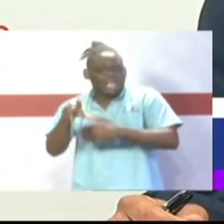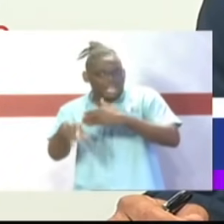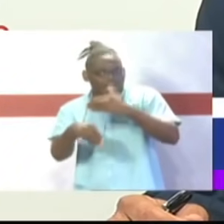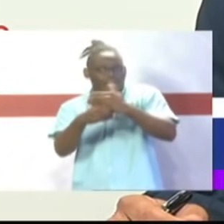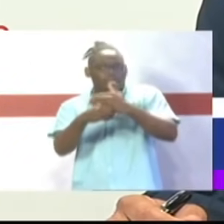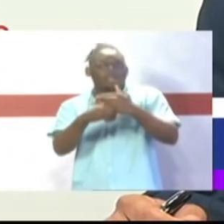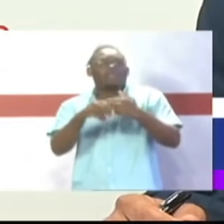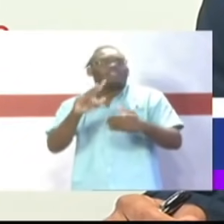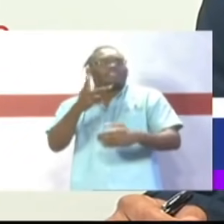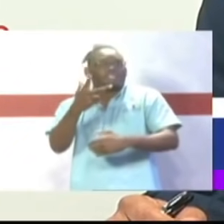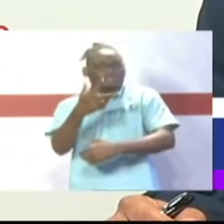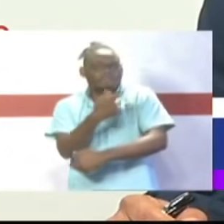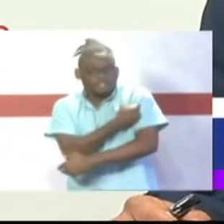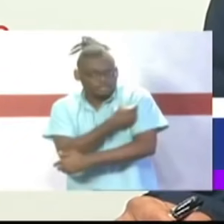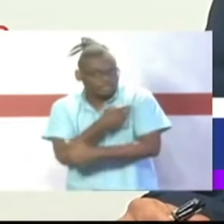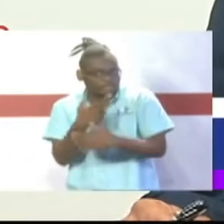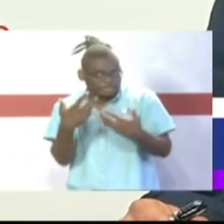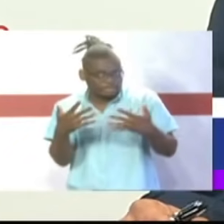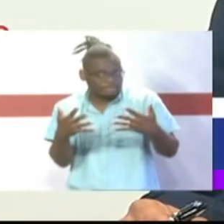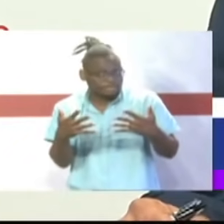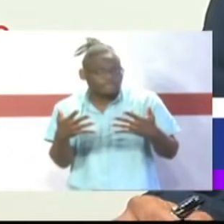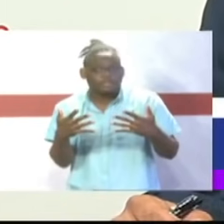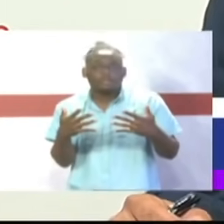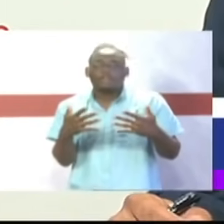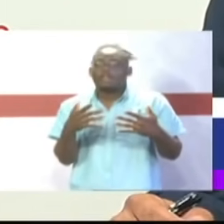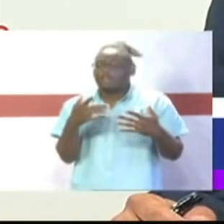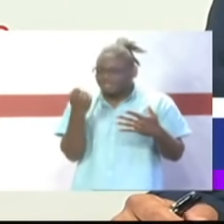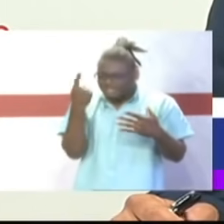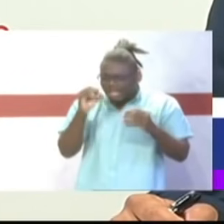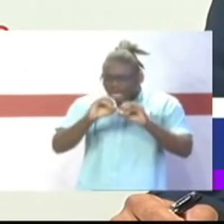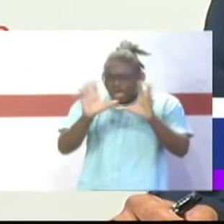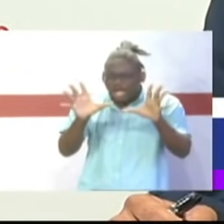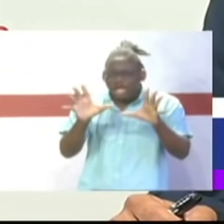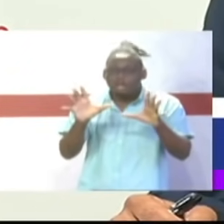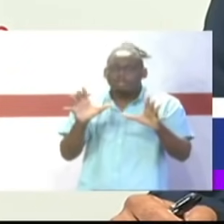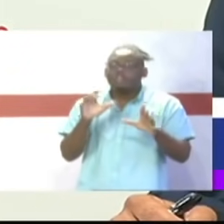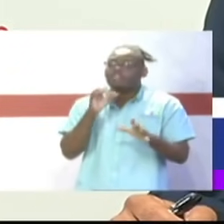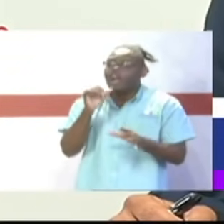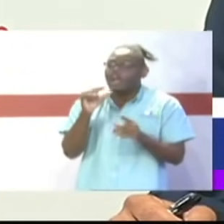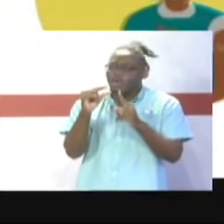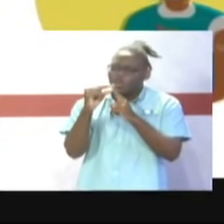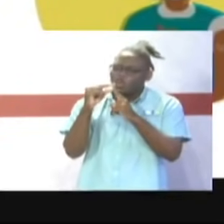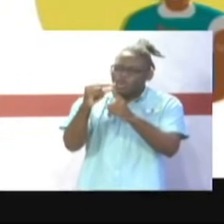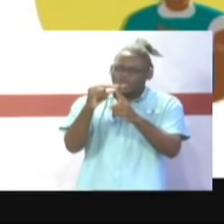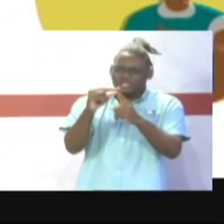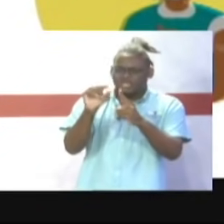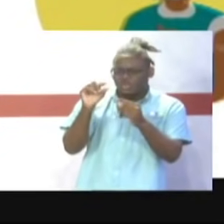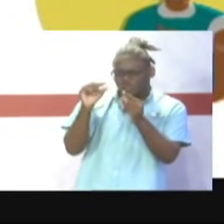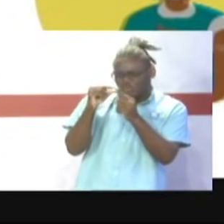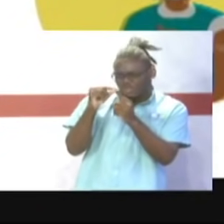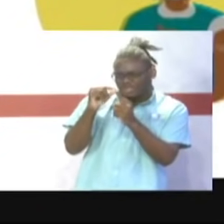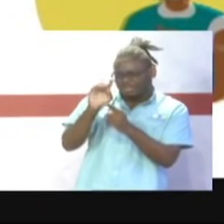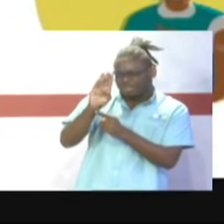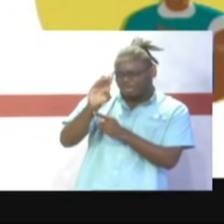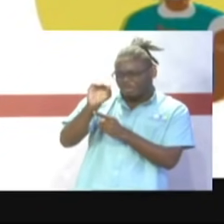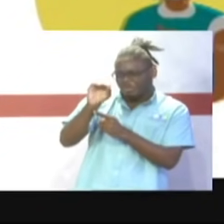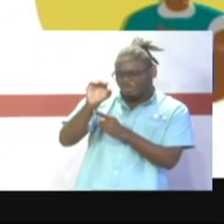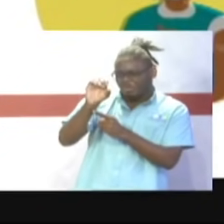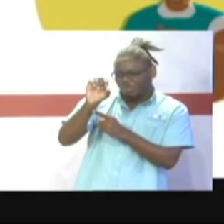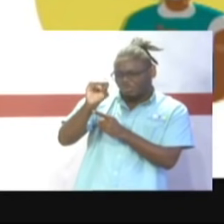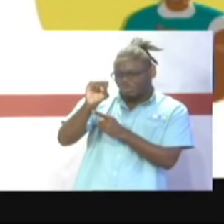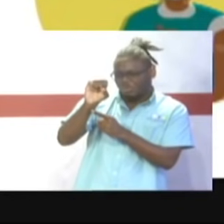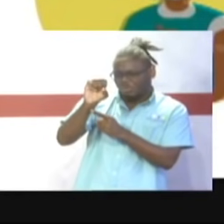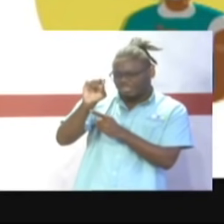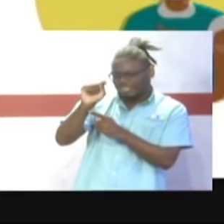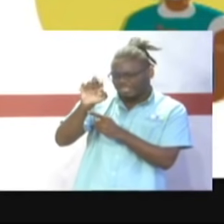said clearly that the CMO will explain the difference between a booster and an extended primary dose. And that is